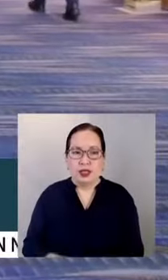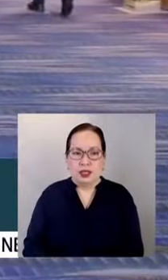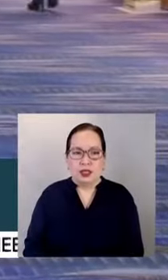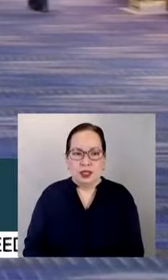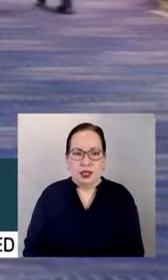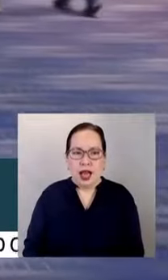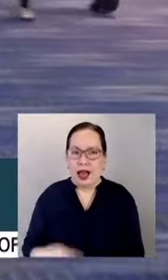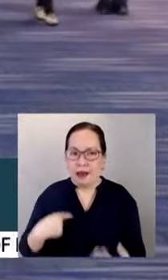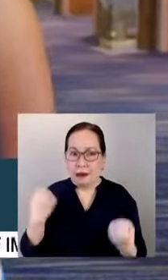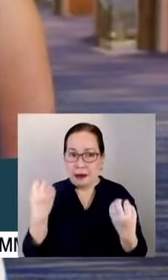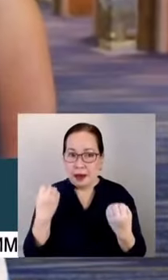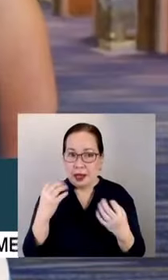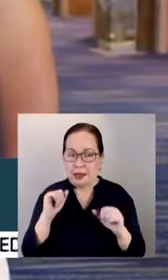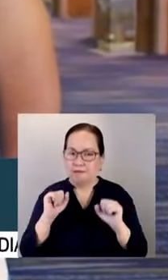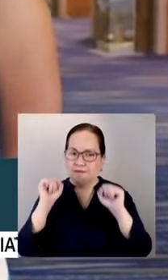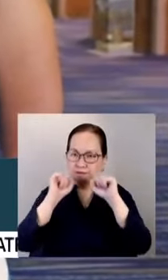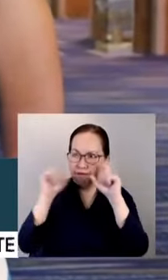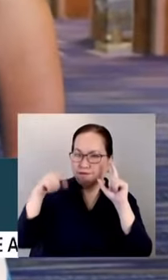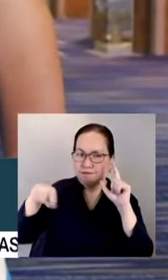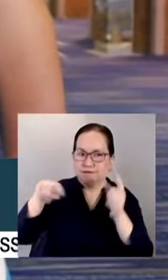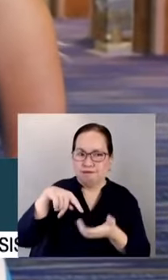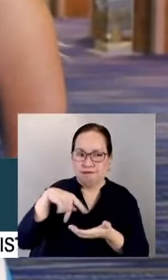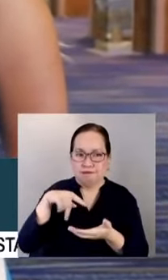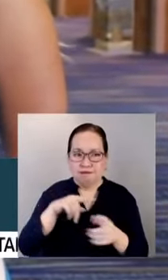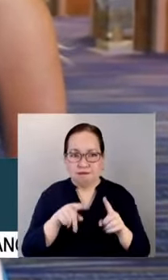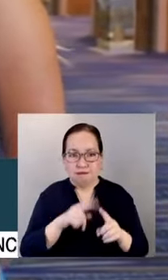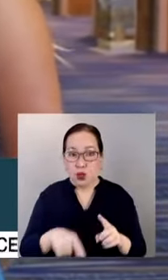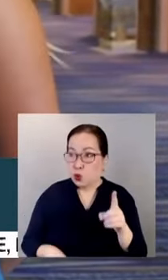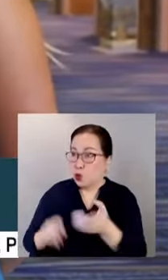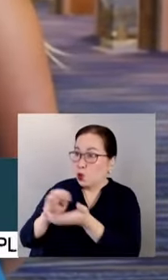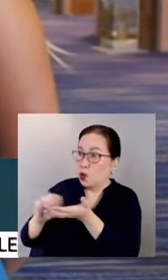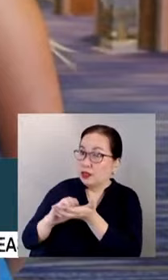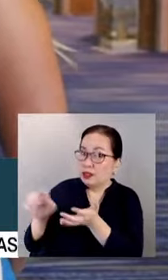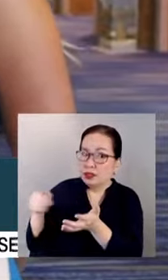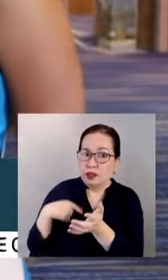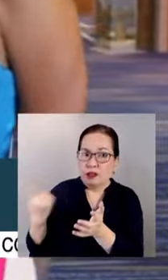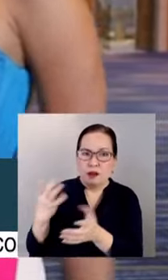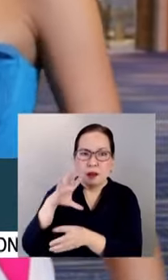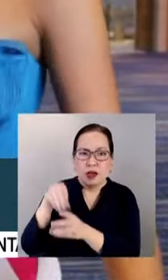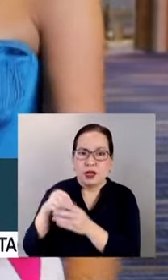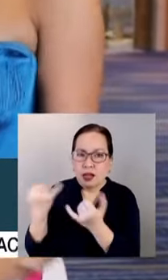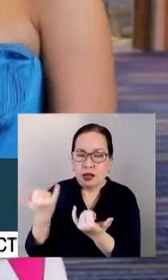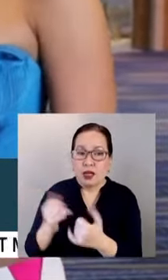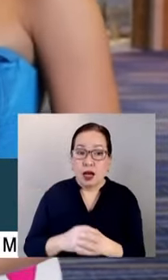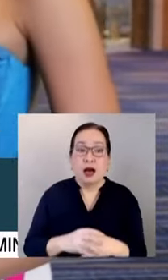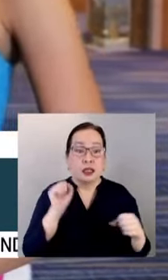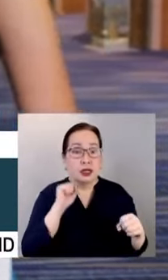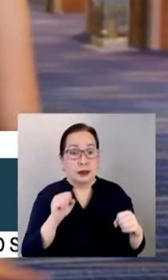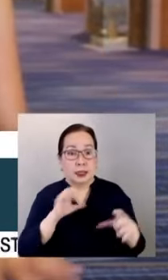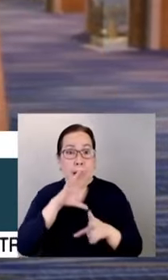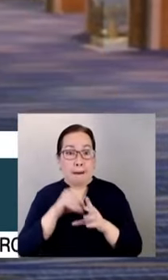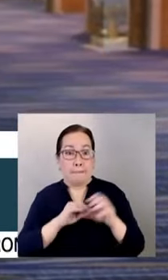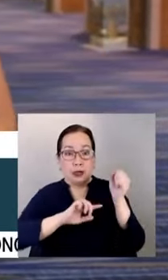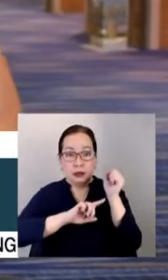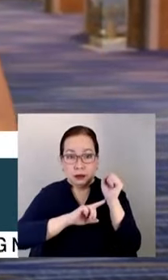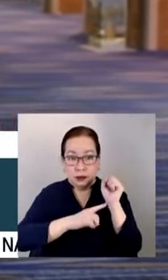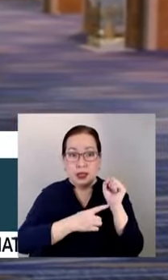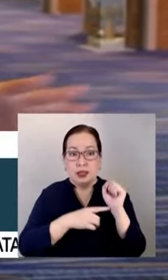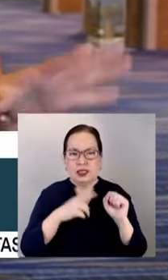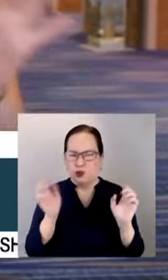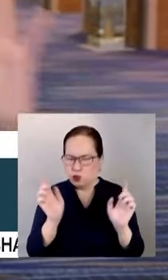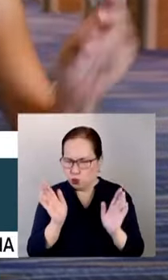you're going to like this year's number. Are you practicing the opening number, or what part of the show is it? Yeah, it's like part of the opening, like a little dance,